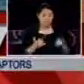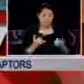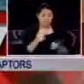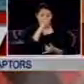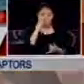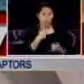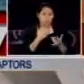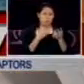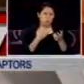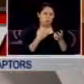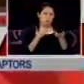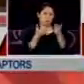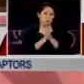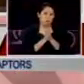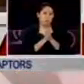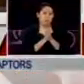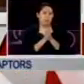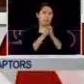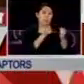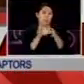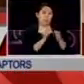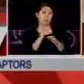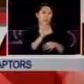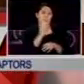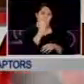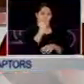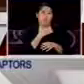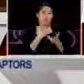In the view of this chair, your